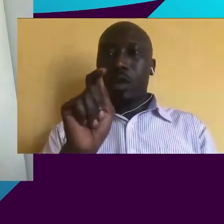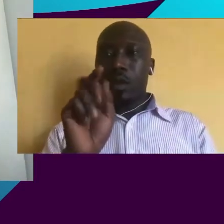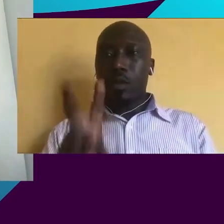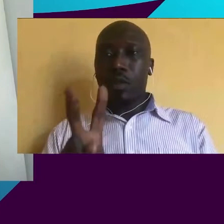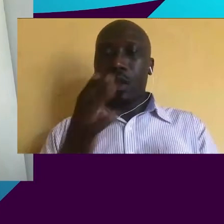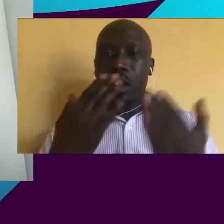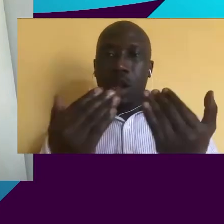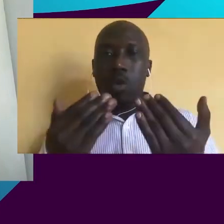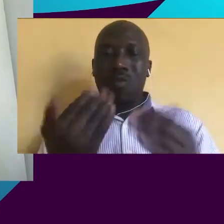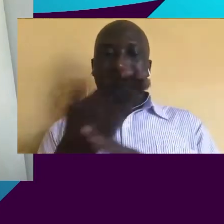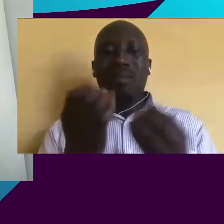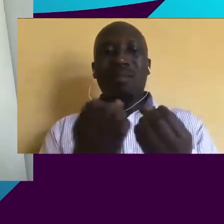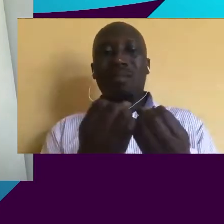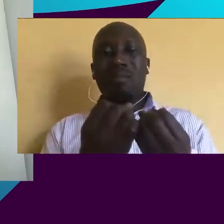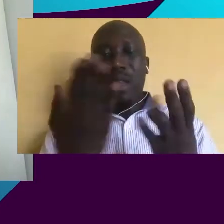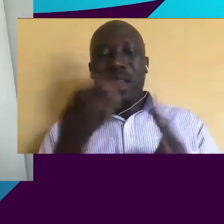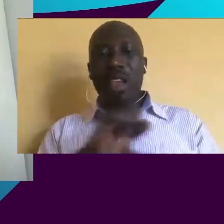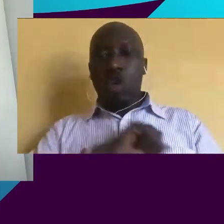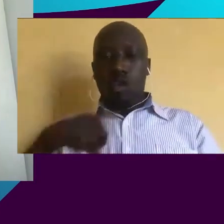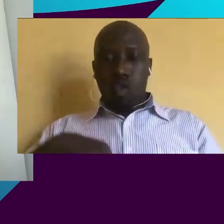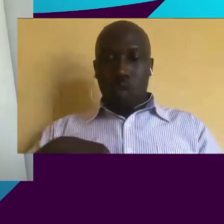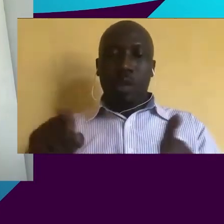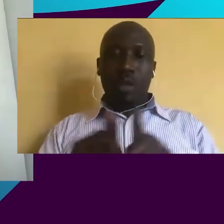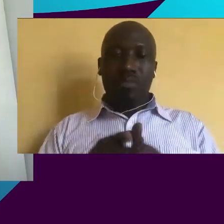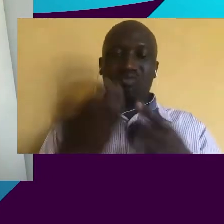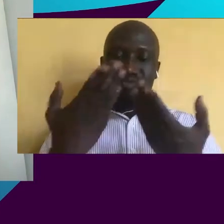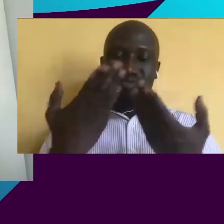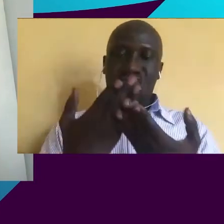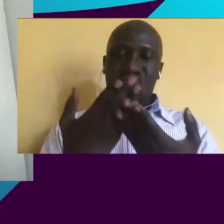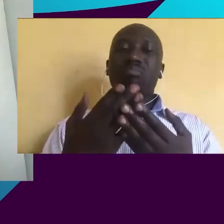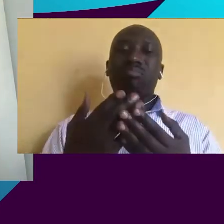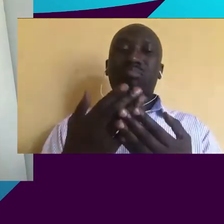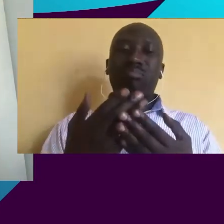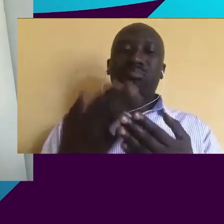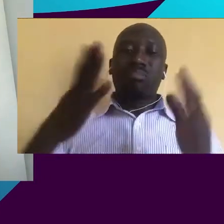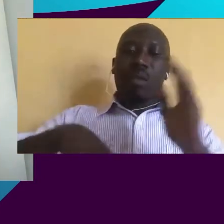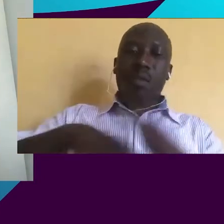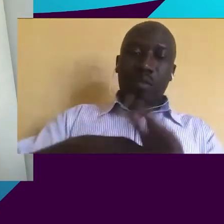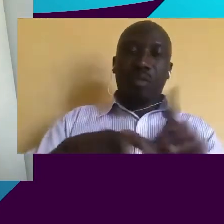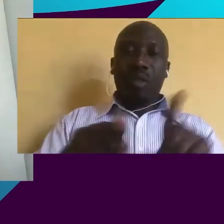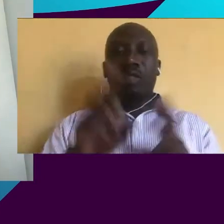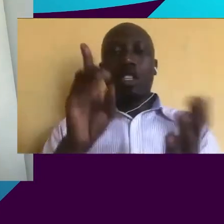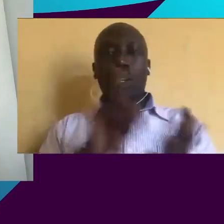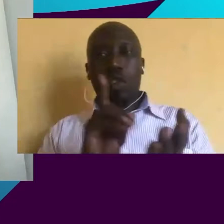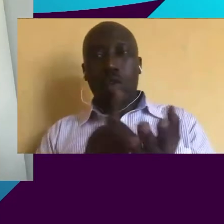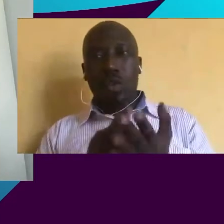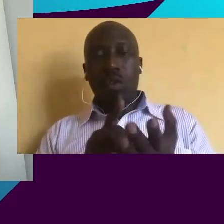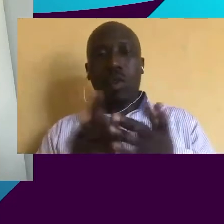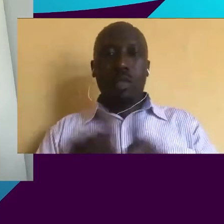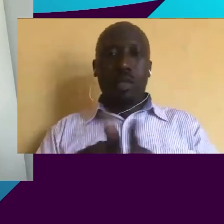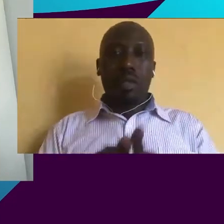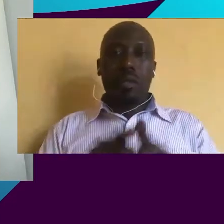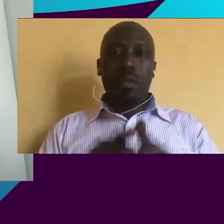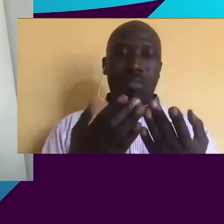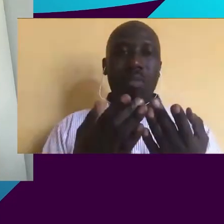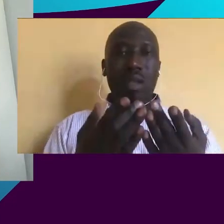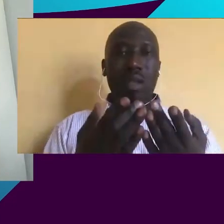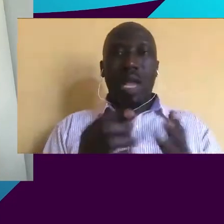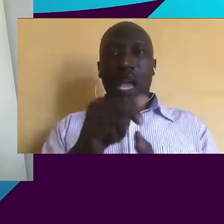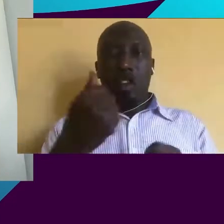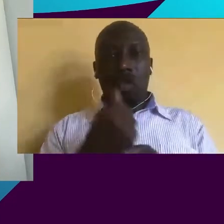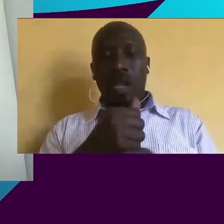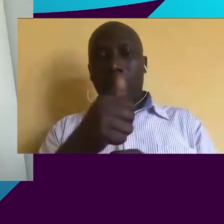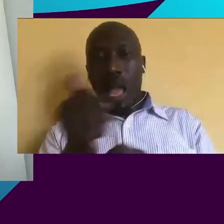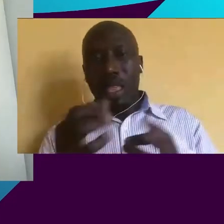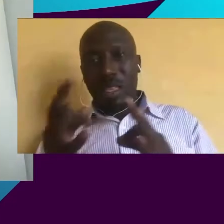of ladies doing that job. The physiotherapists, the doctors who run when a player goes down injured. Has this